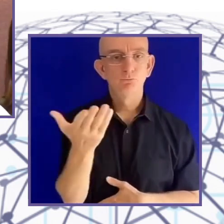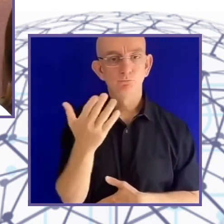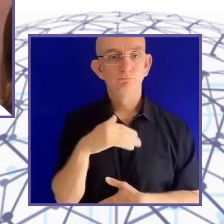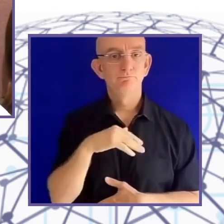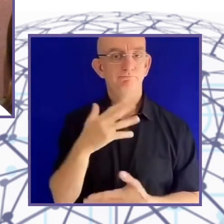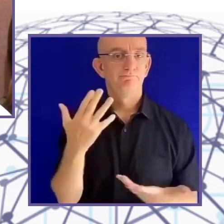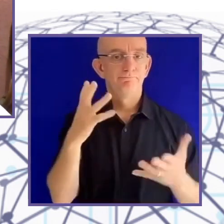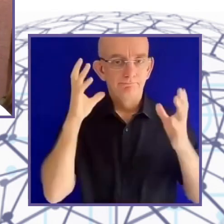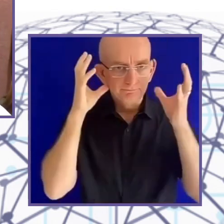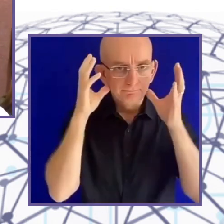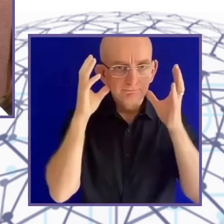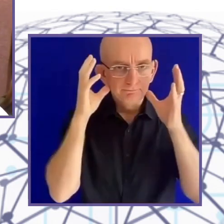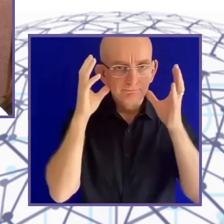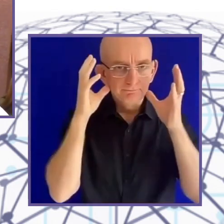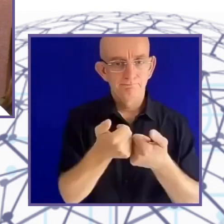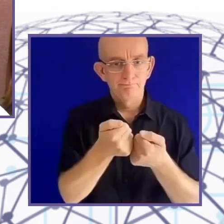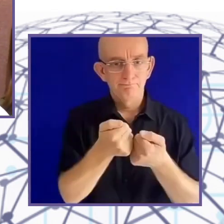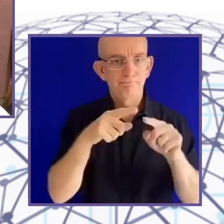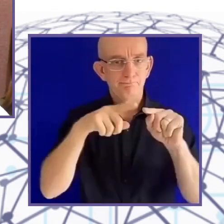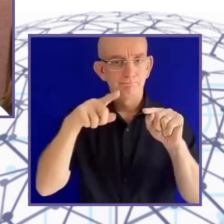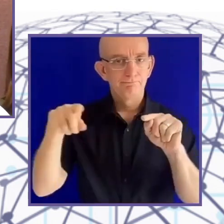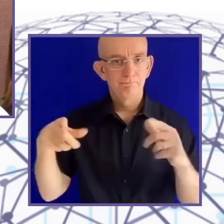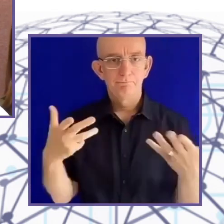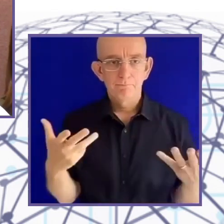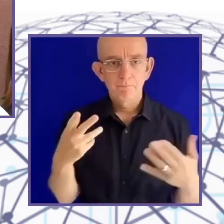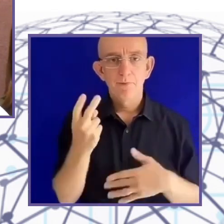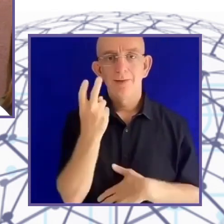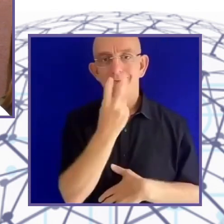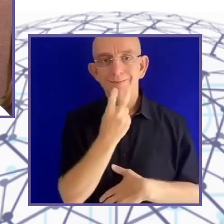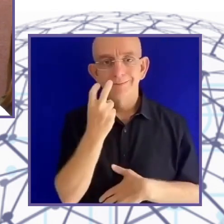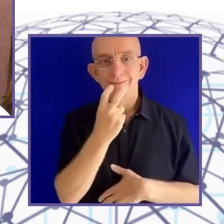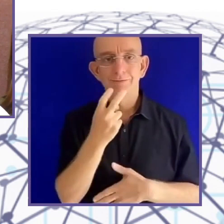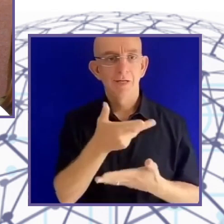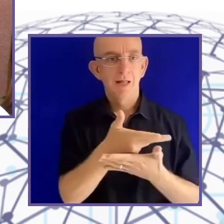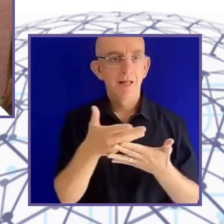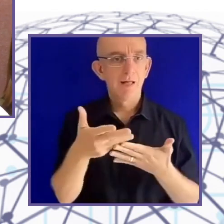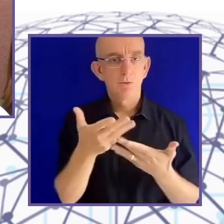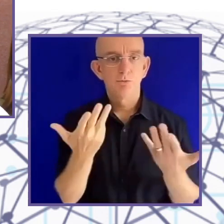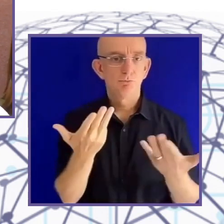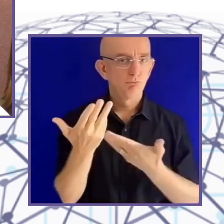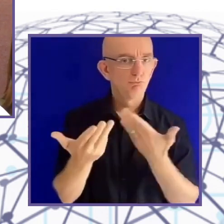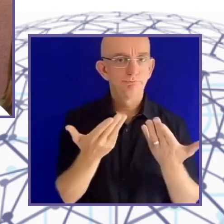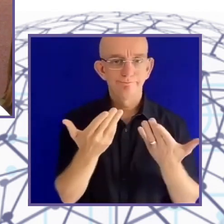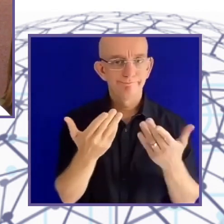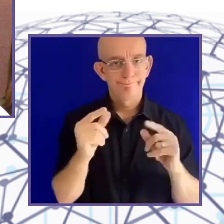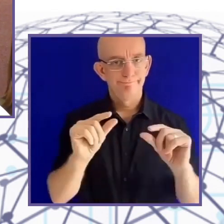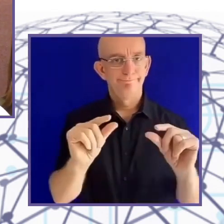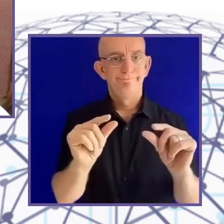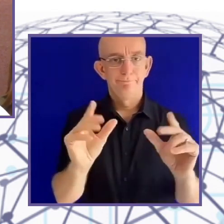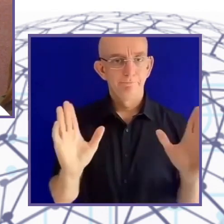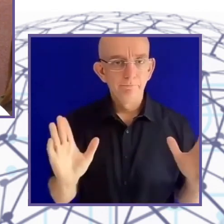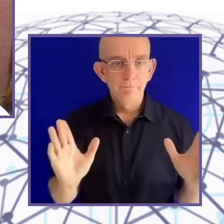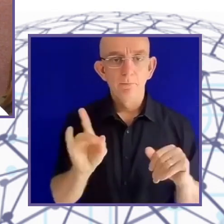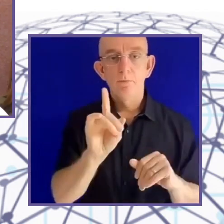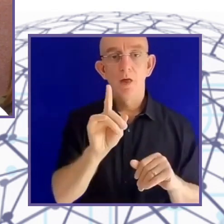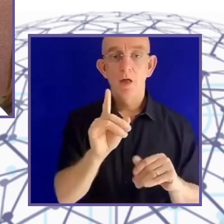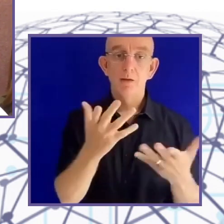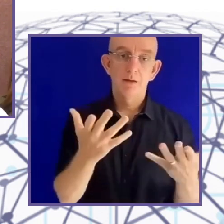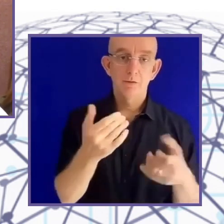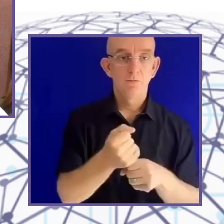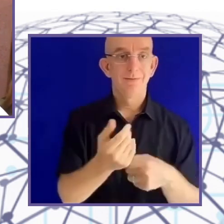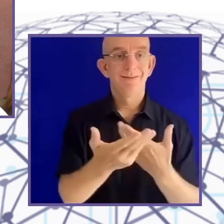HearX's innovative products make it possible for either community health workers or even lay people